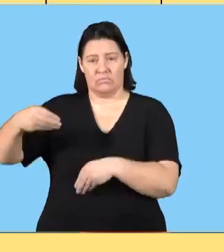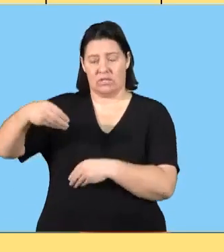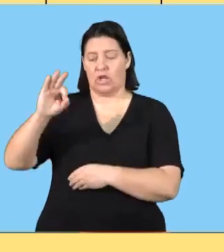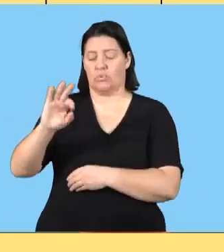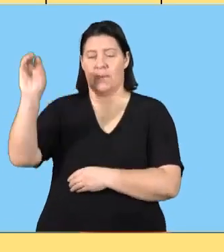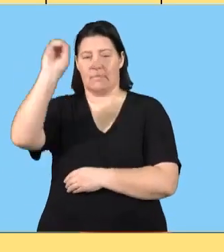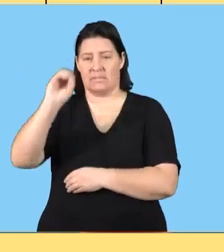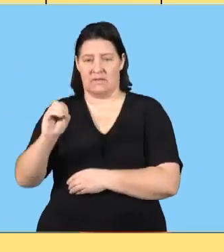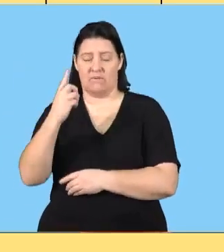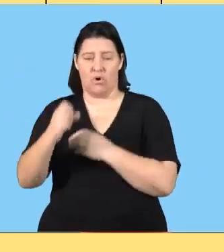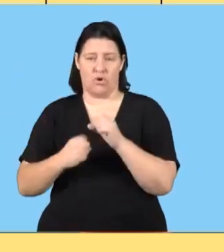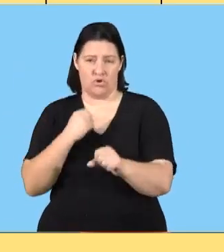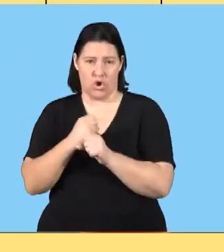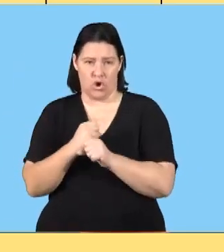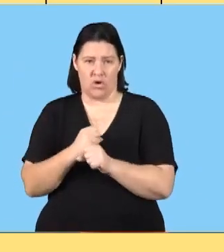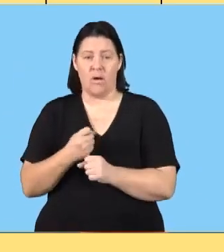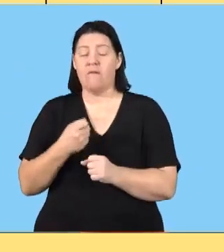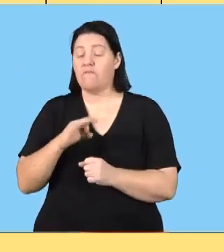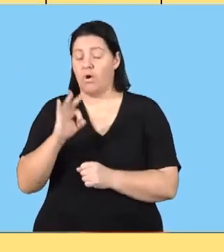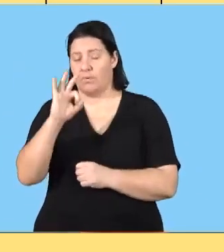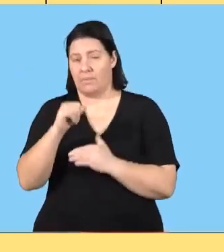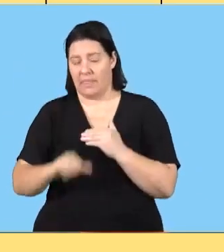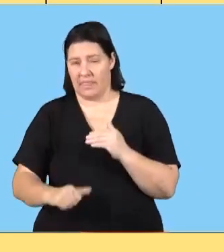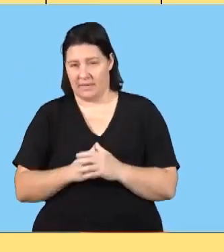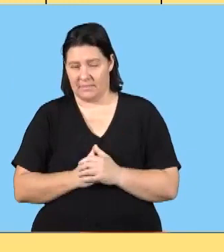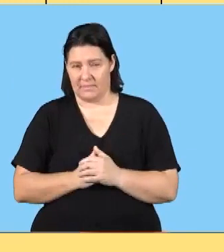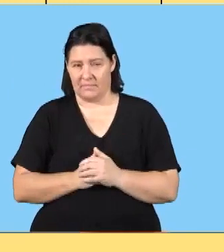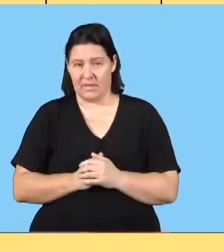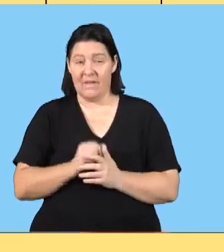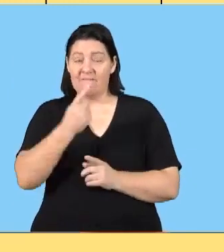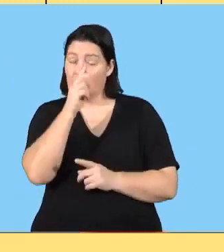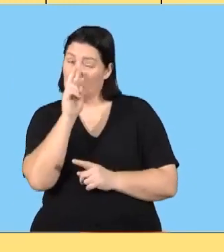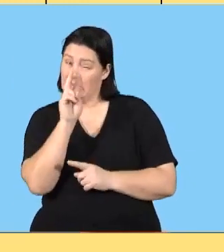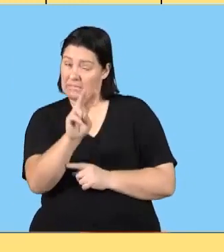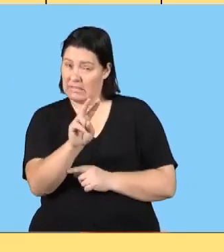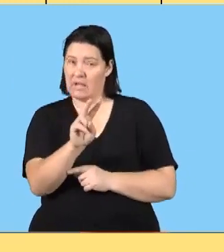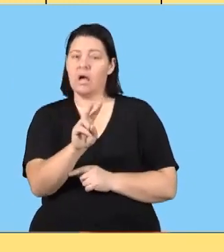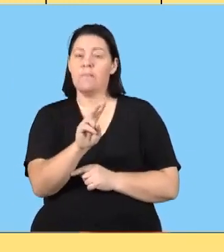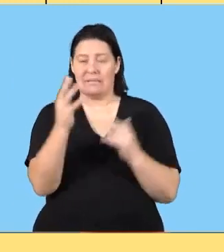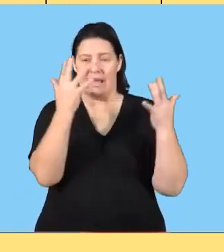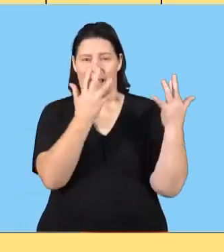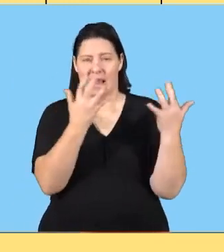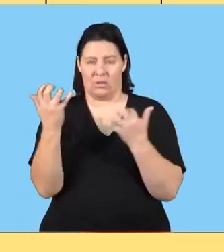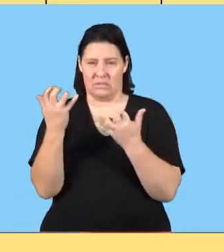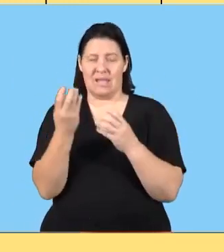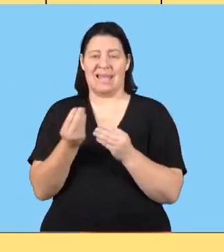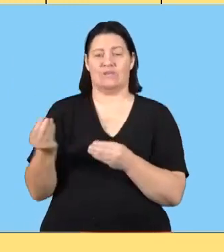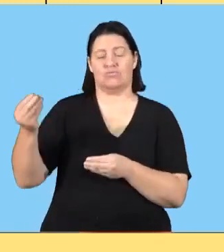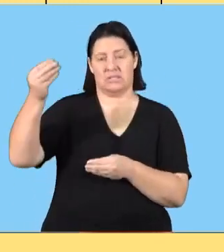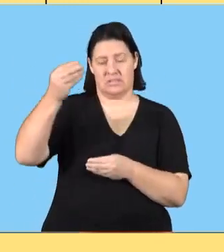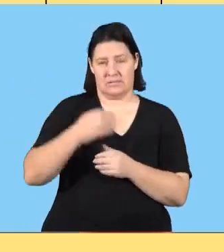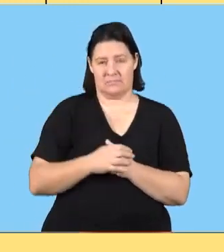3% per annum for the 3 months. The first thing you need to do is to calculate the